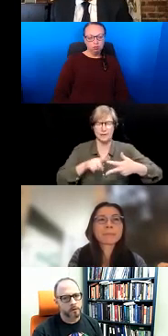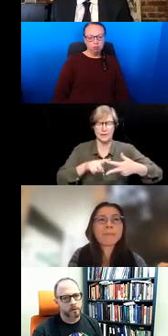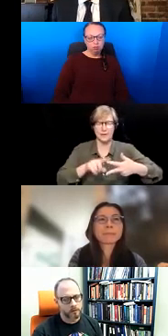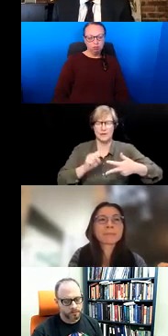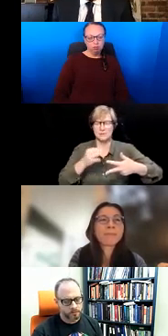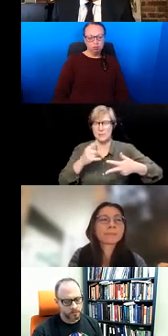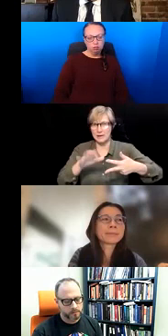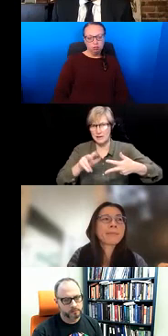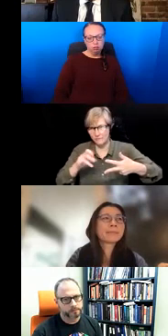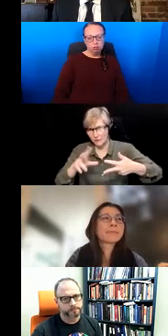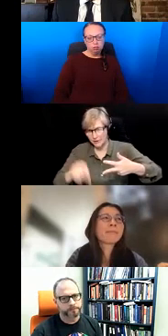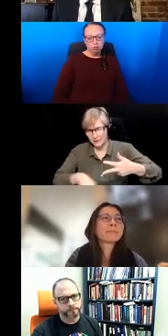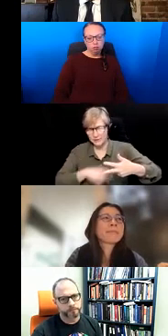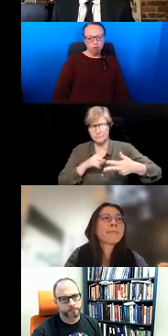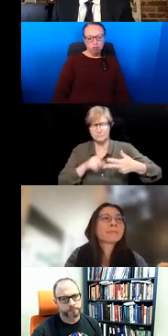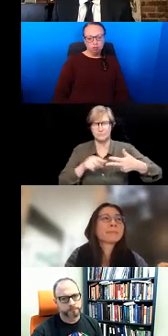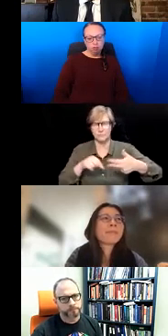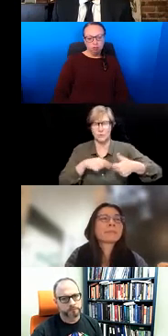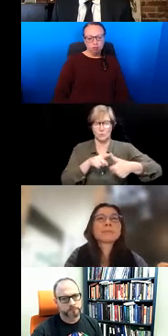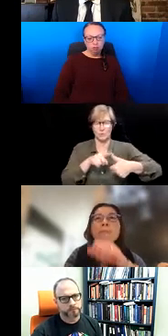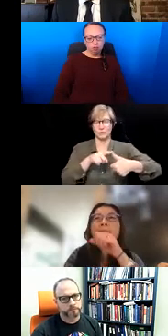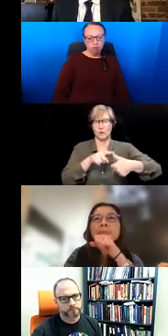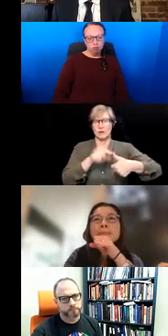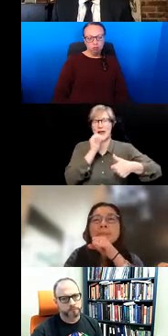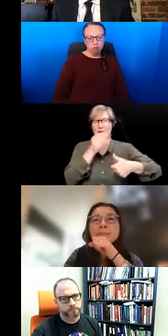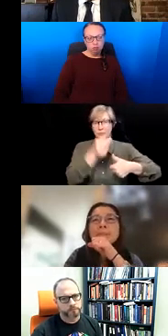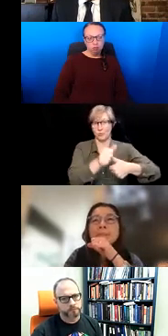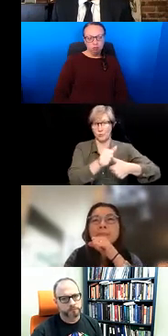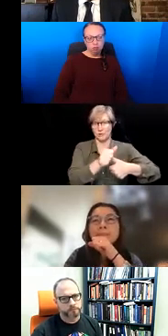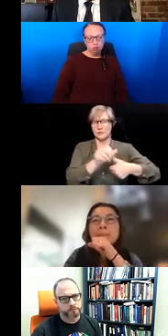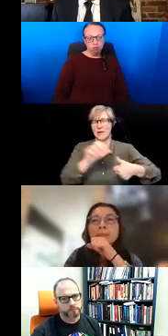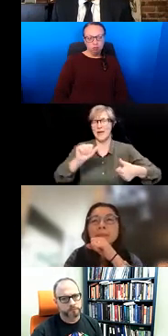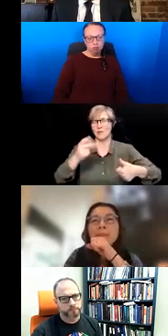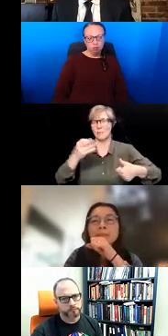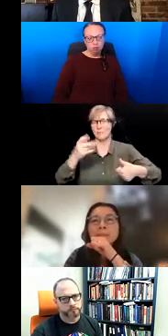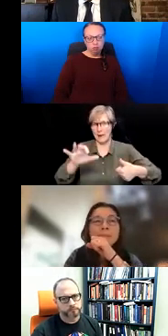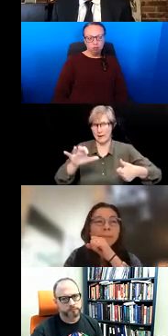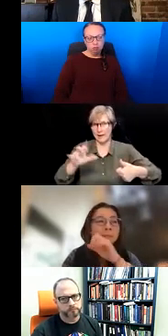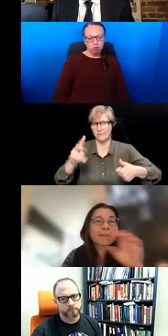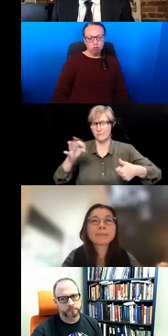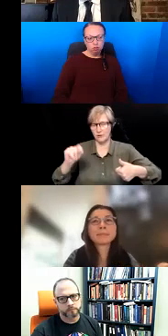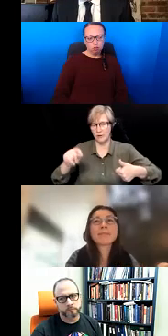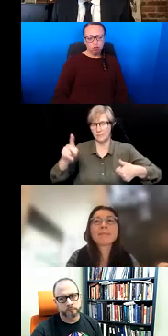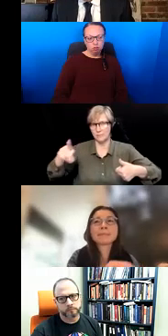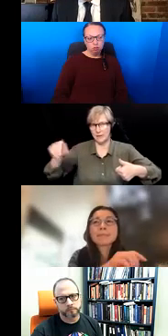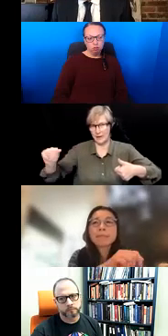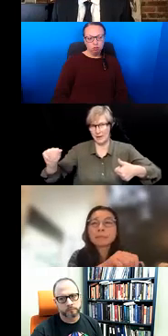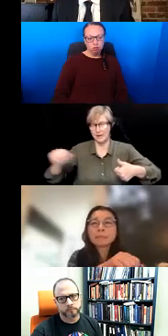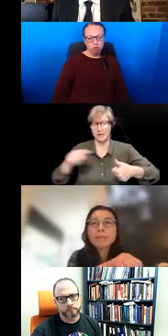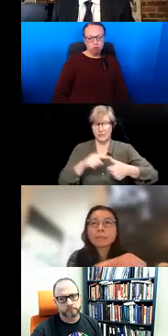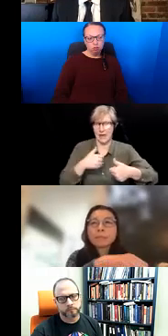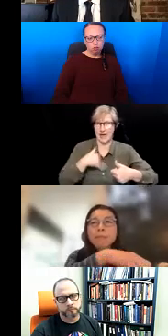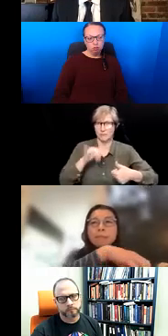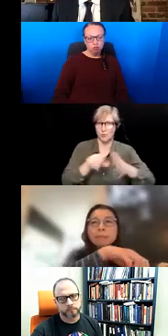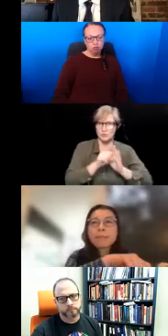syndromes. One of them, termed non-fluent agrammatic variant PPA, has exactly those symptoms. So lack